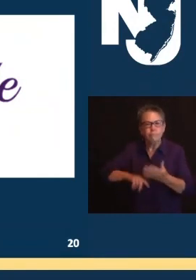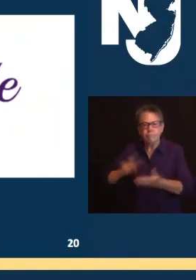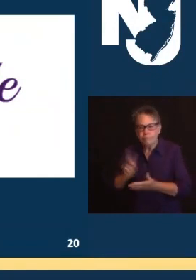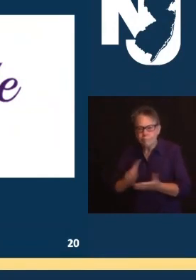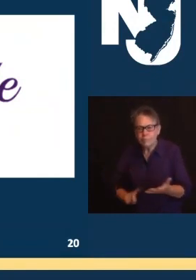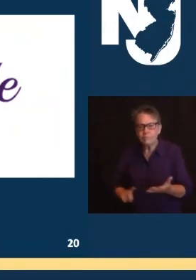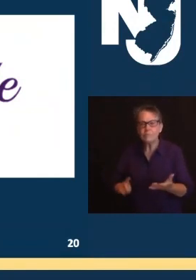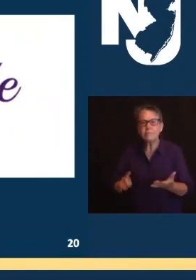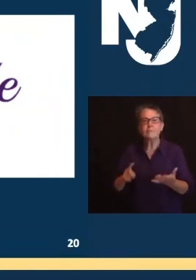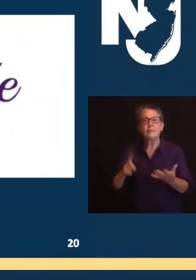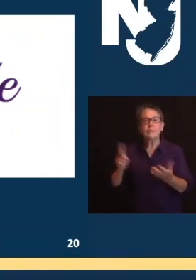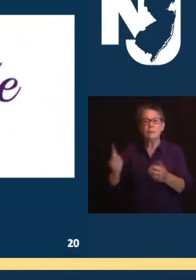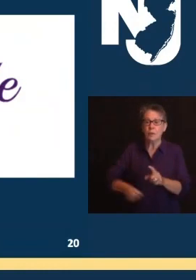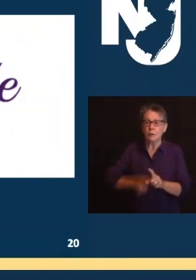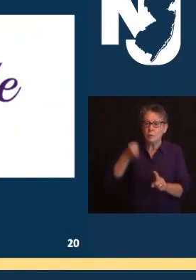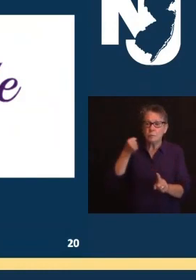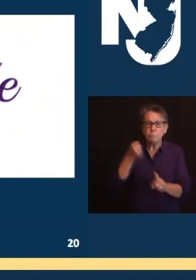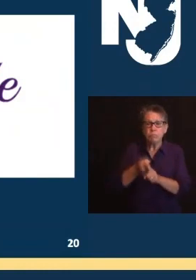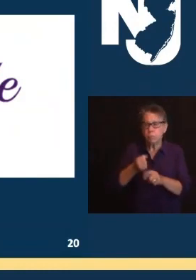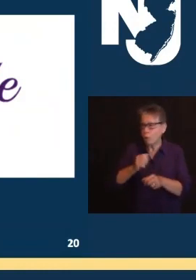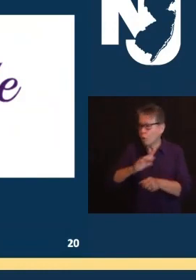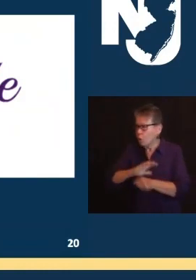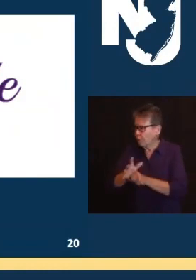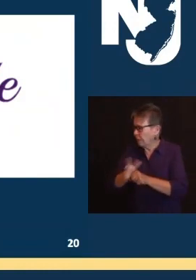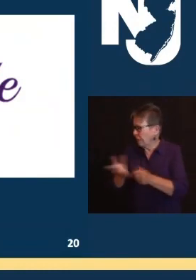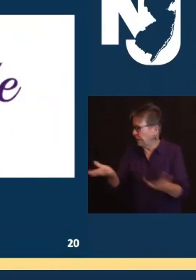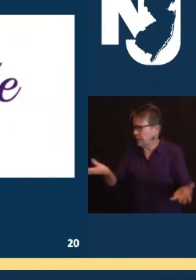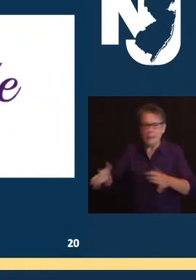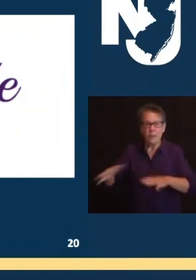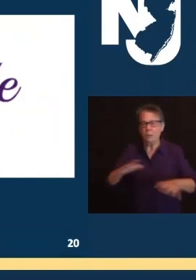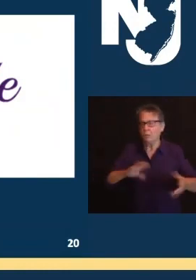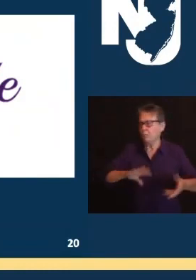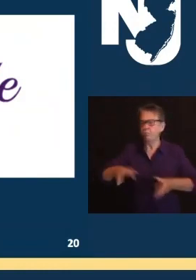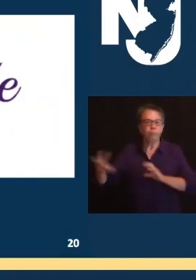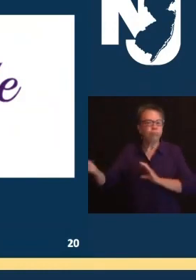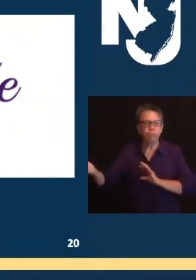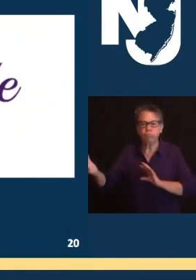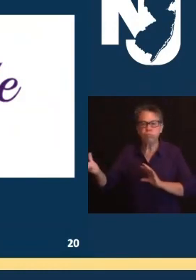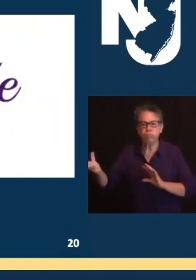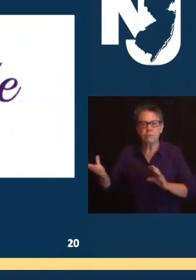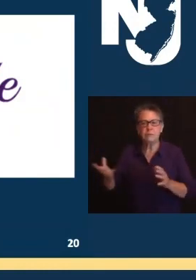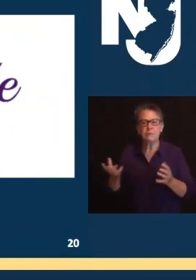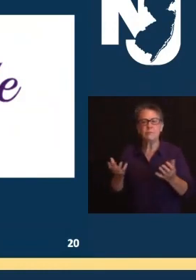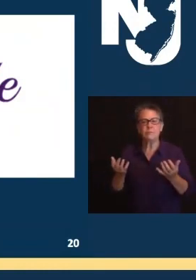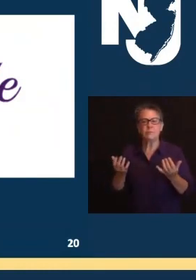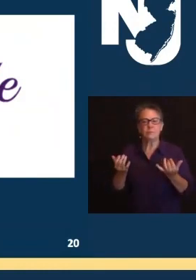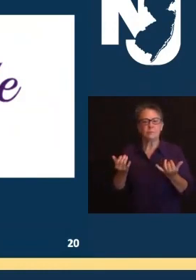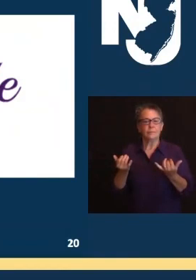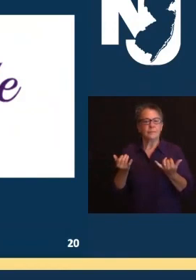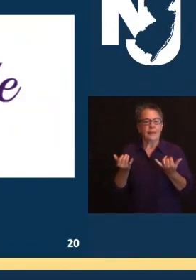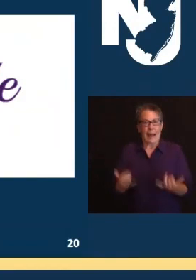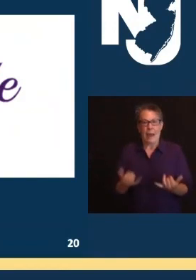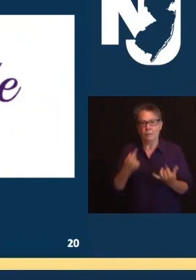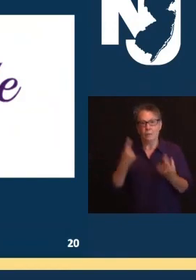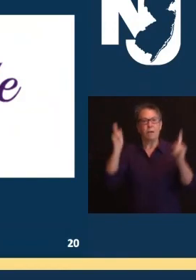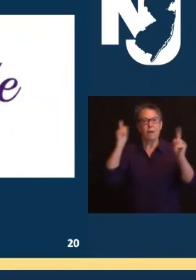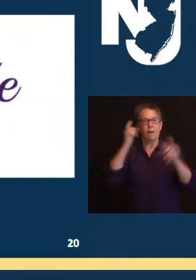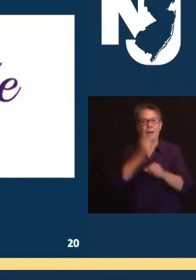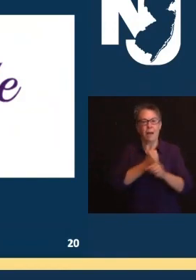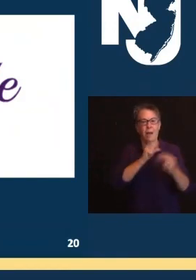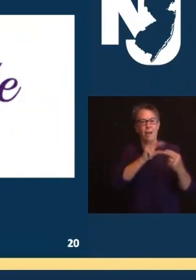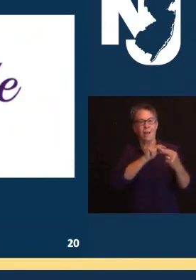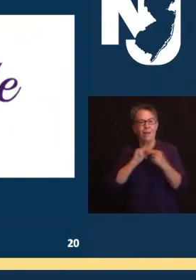support programs, Michelle was able to receive a loan to keep her 4 employees on the payroll, to pay her vendors, and to meet